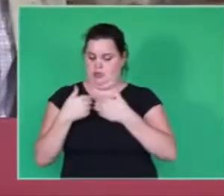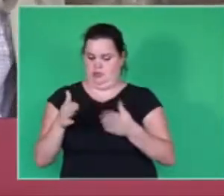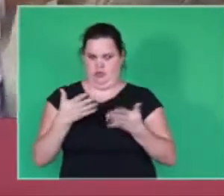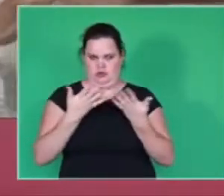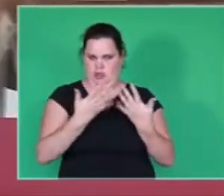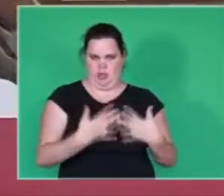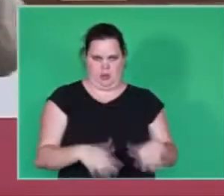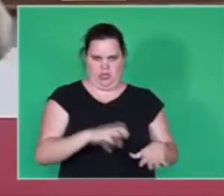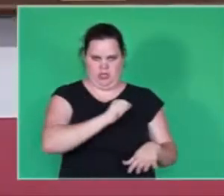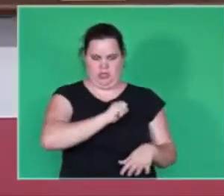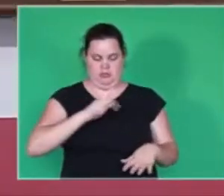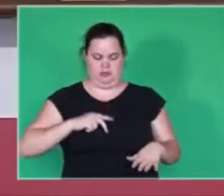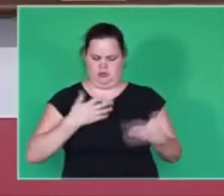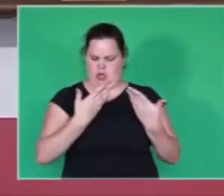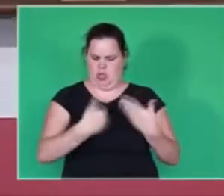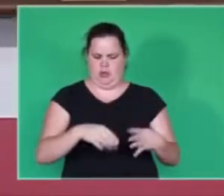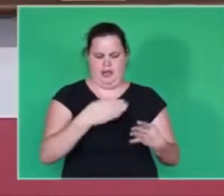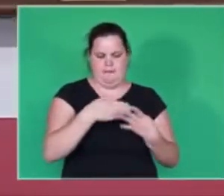early church,